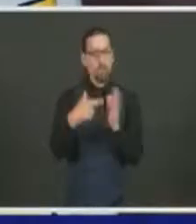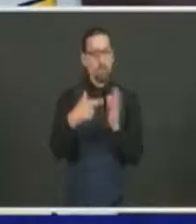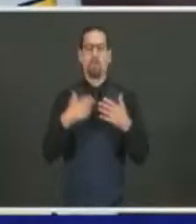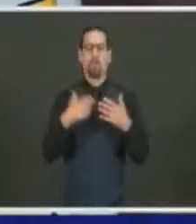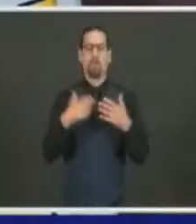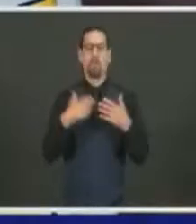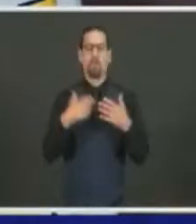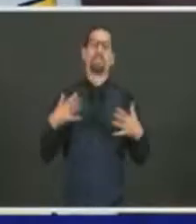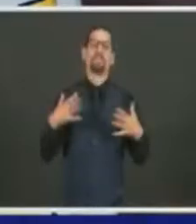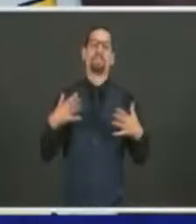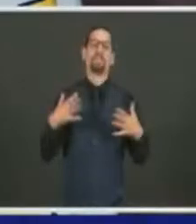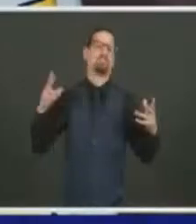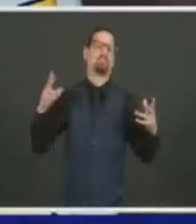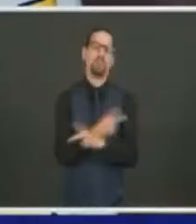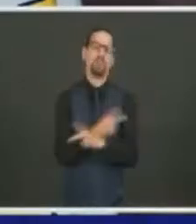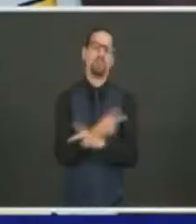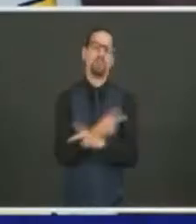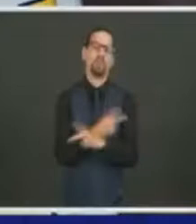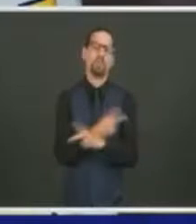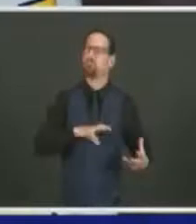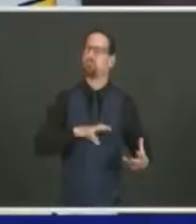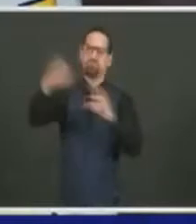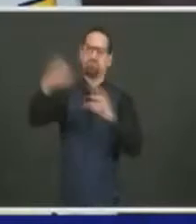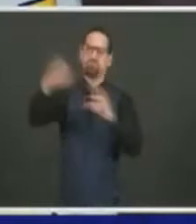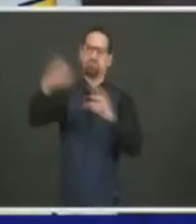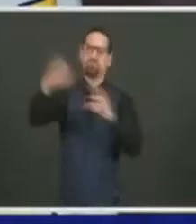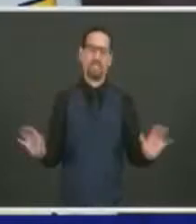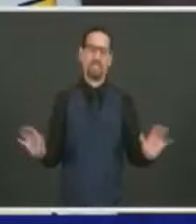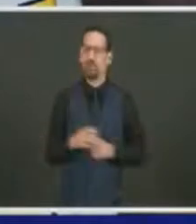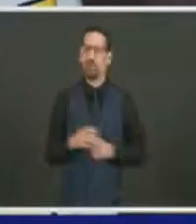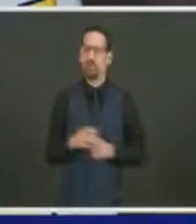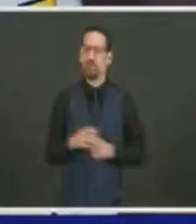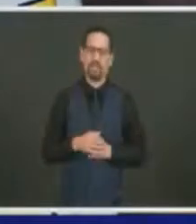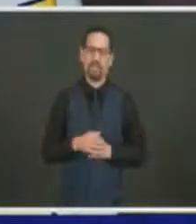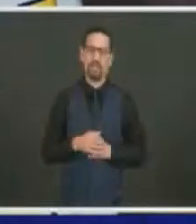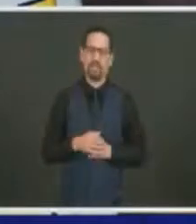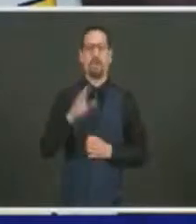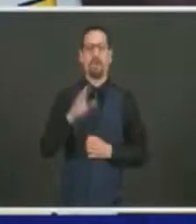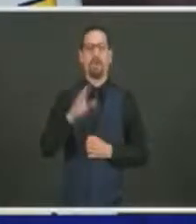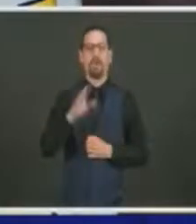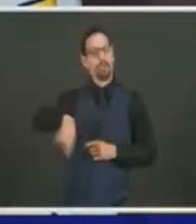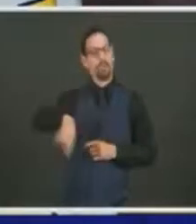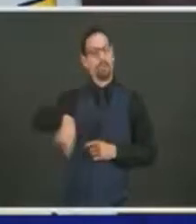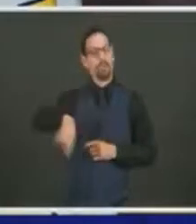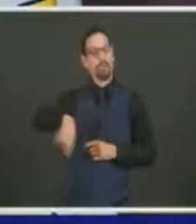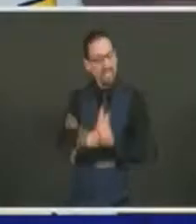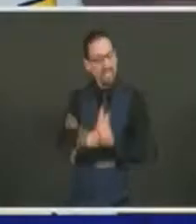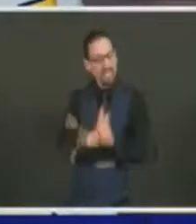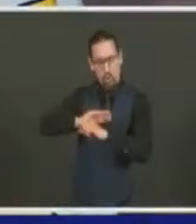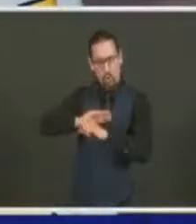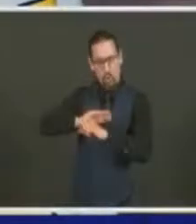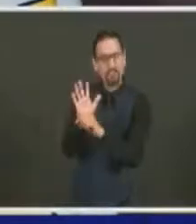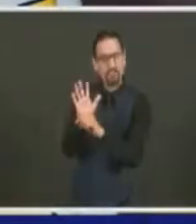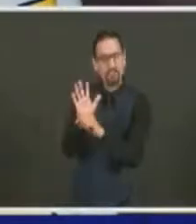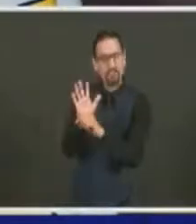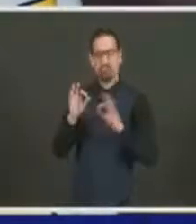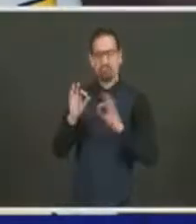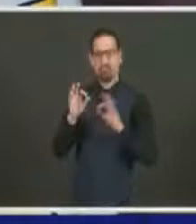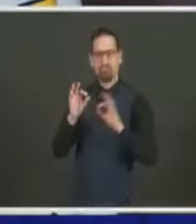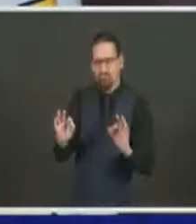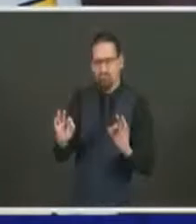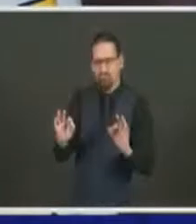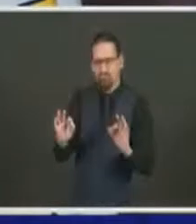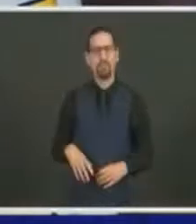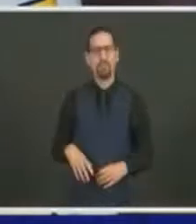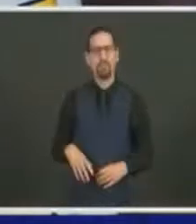But if you do follow the rules, practice social distancing, a lot of testing, mask wearing, and staying home